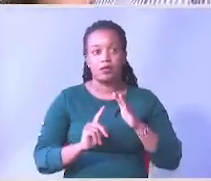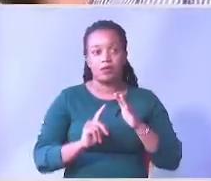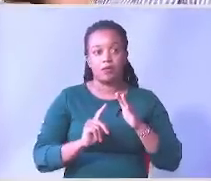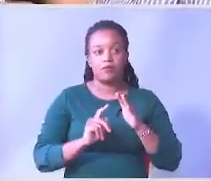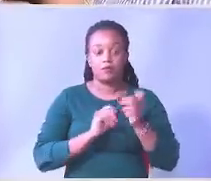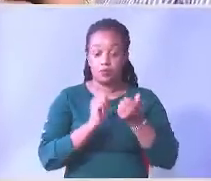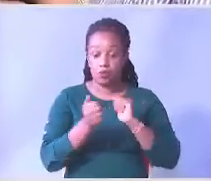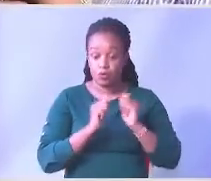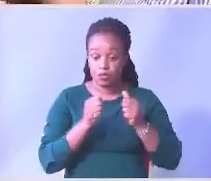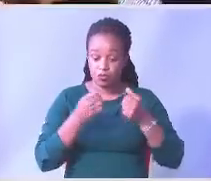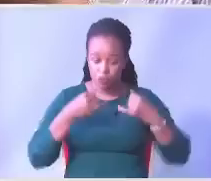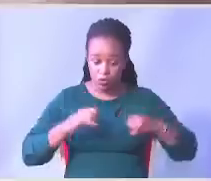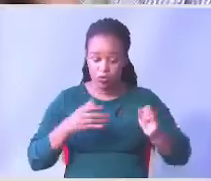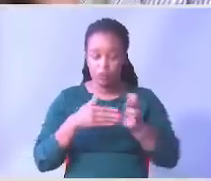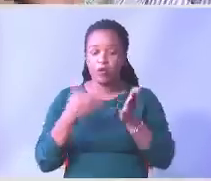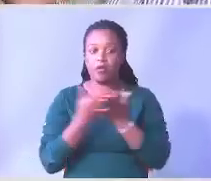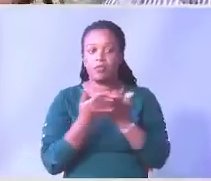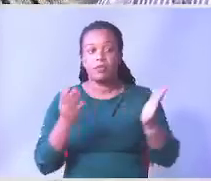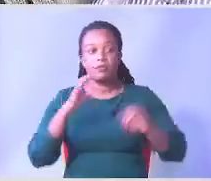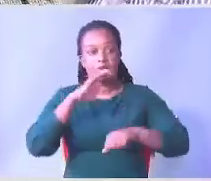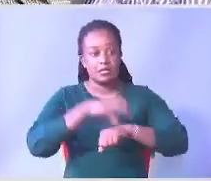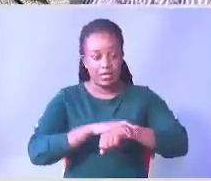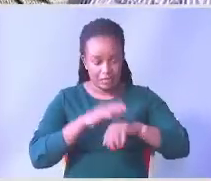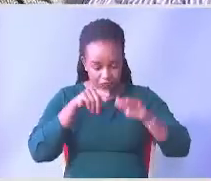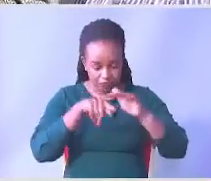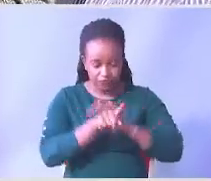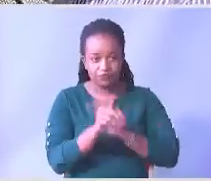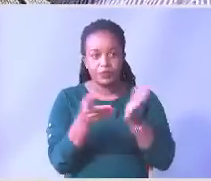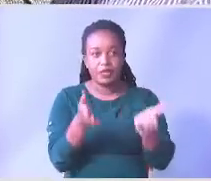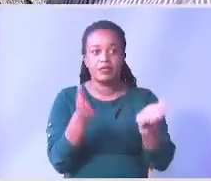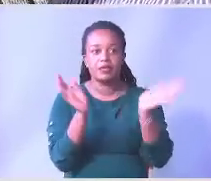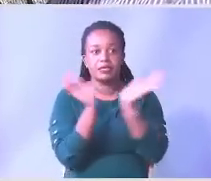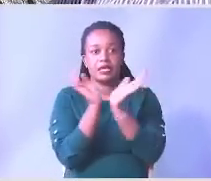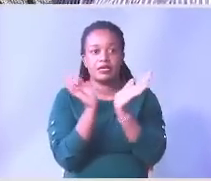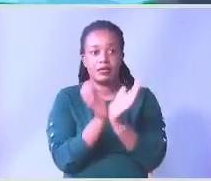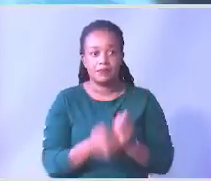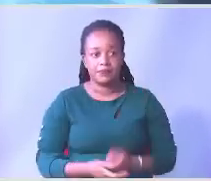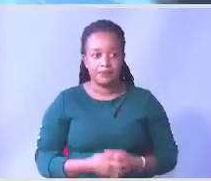them access to the stadium. Mariam Wacharo, TV 47.